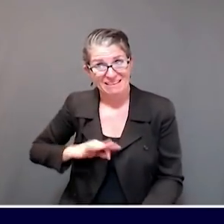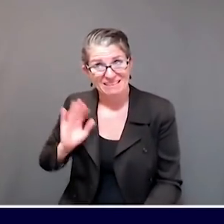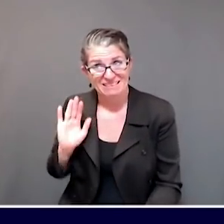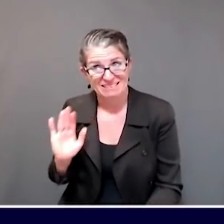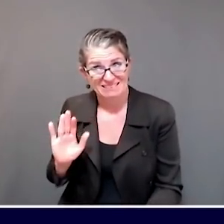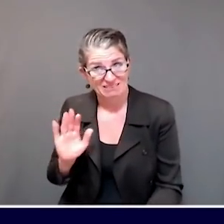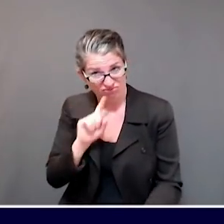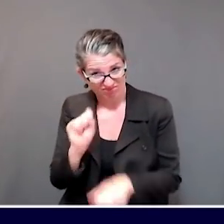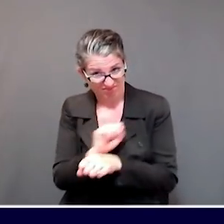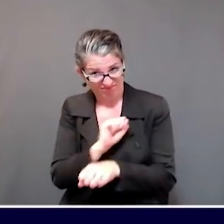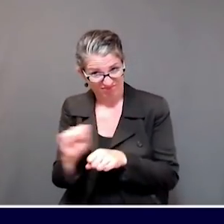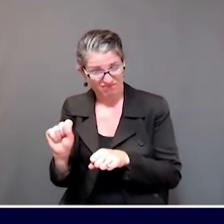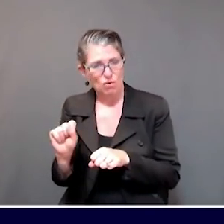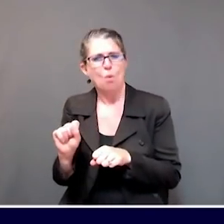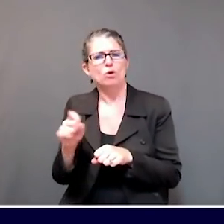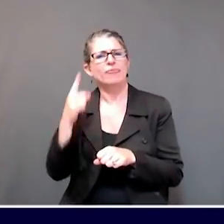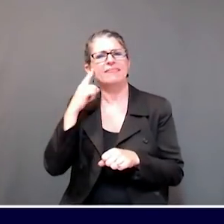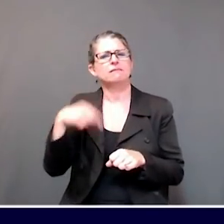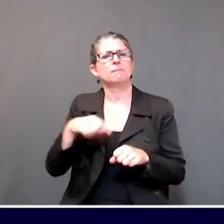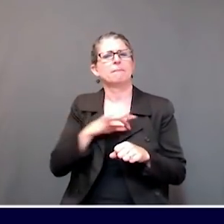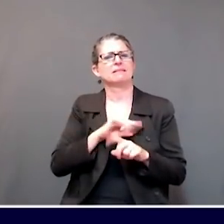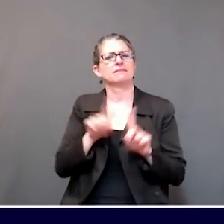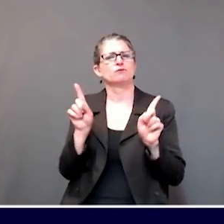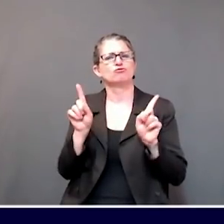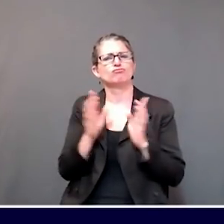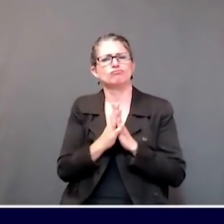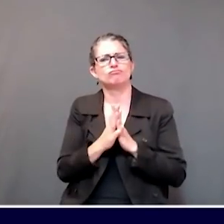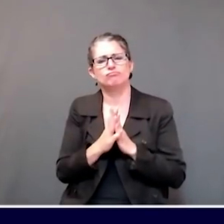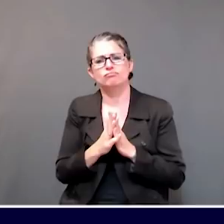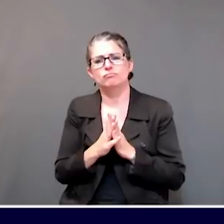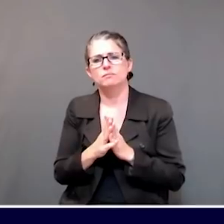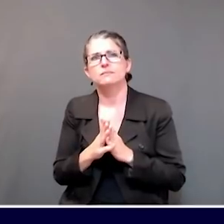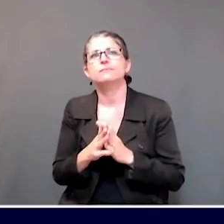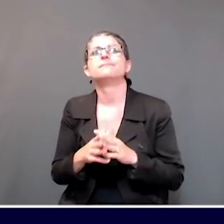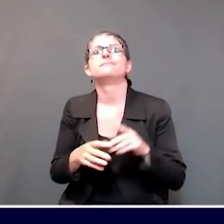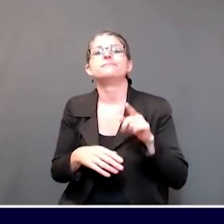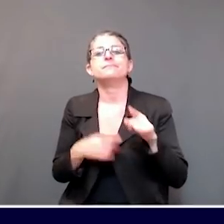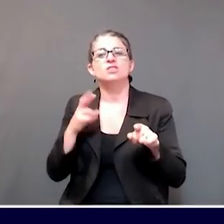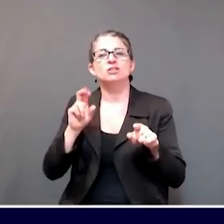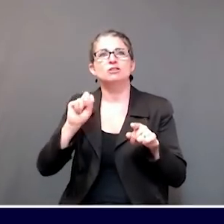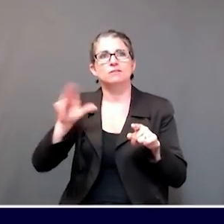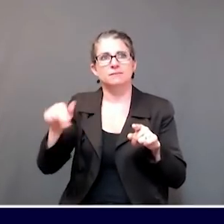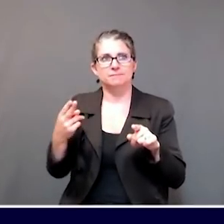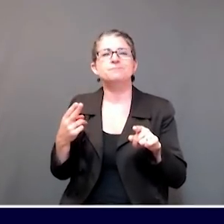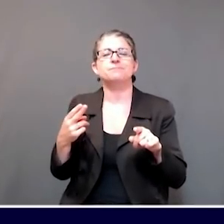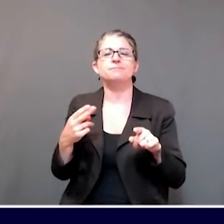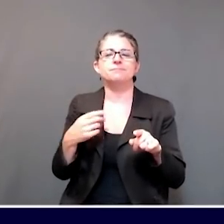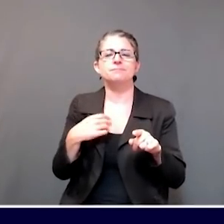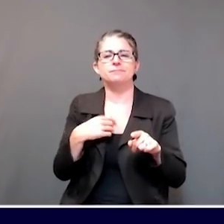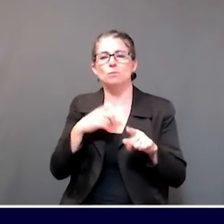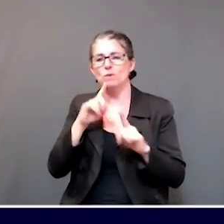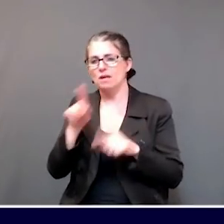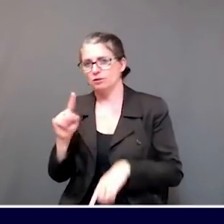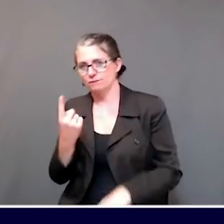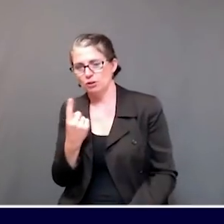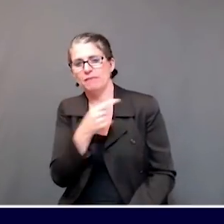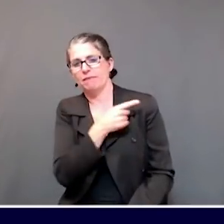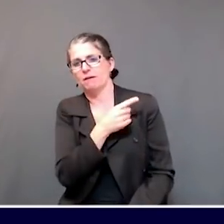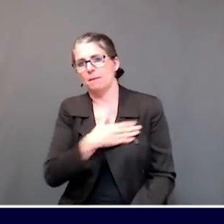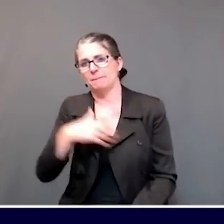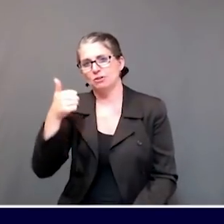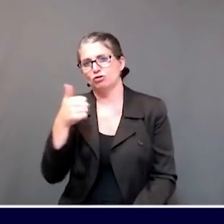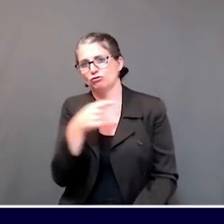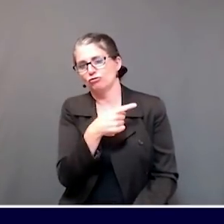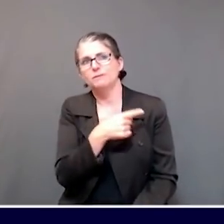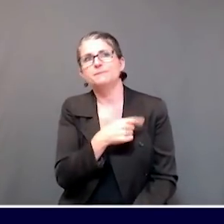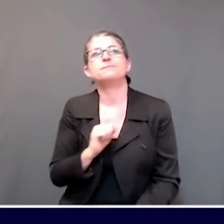doing about it? So I'll start and then again turn it over to the commissioner. What's happening, Eric, is that many of the